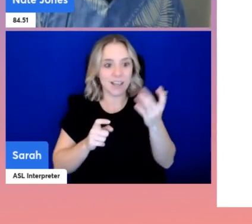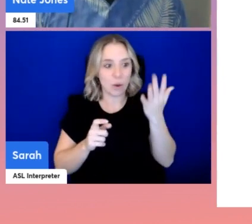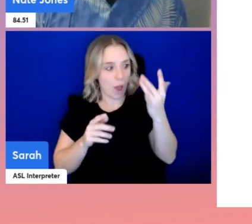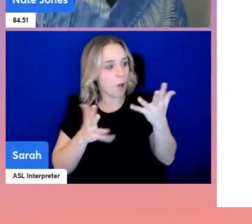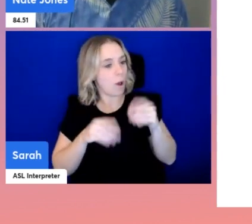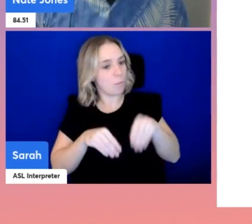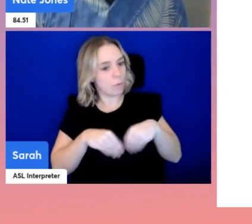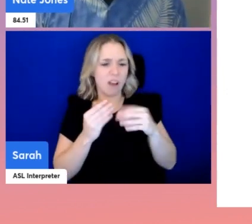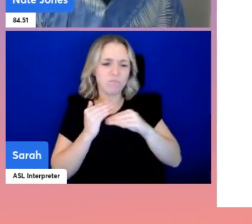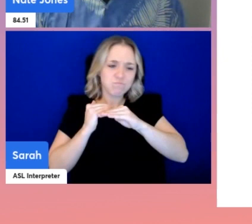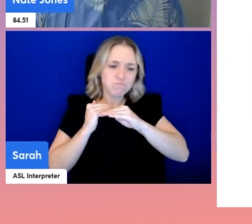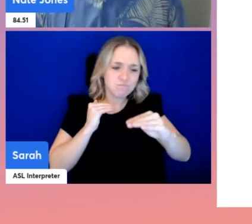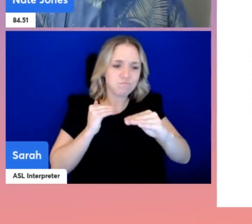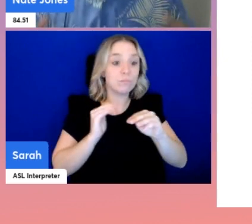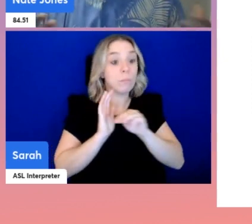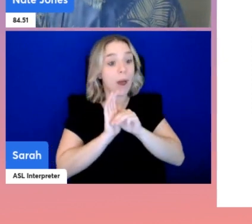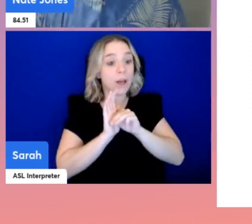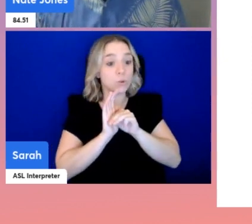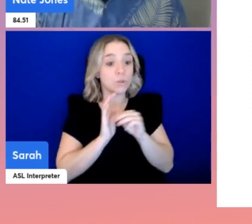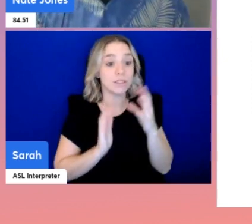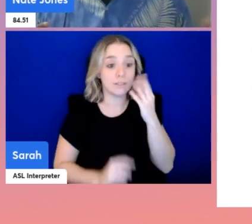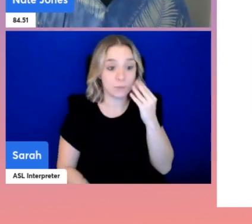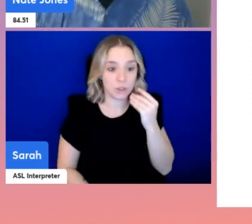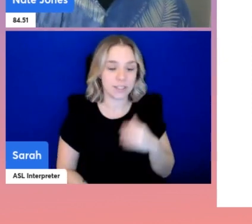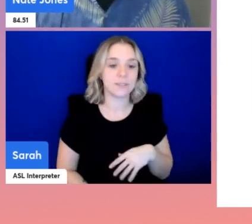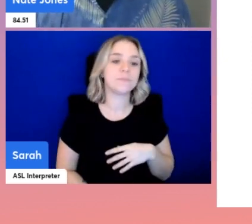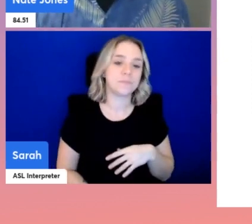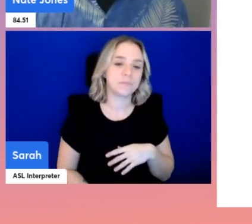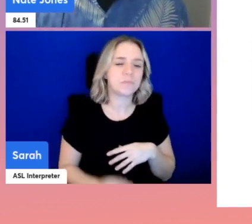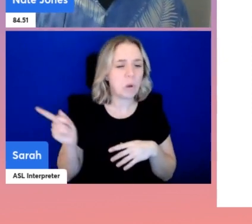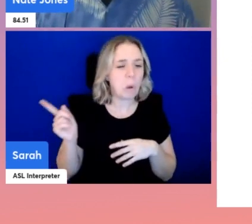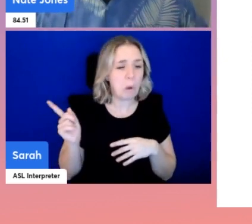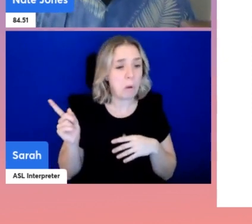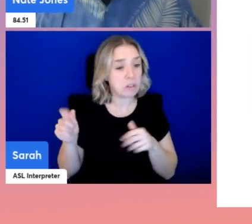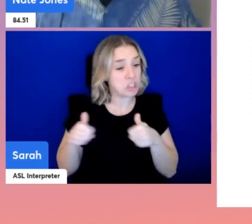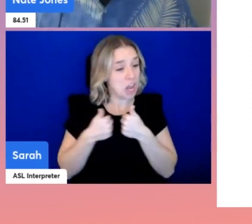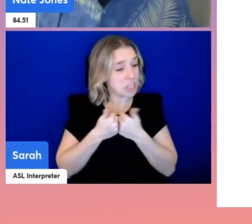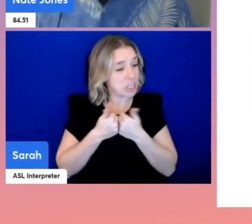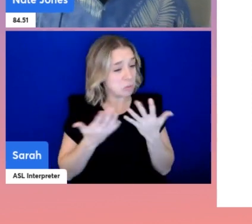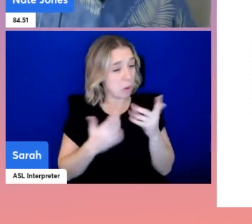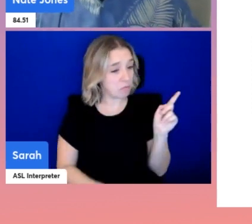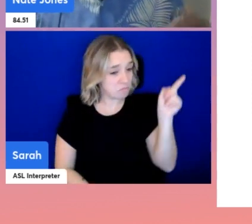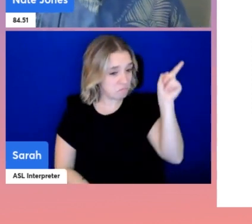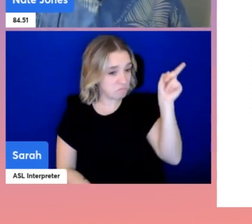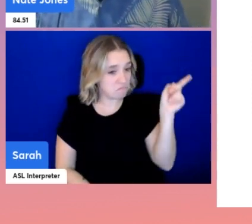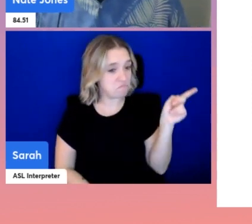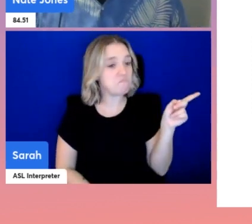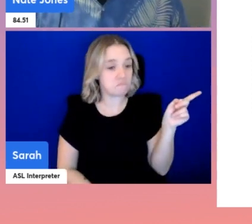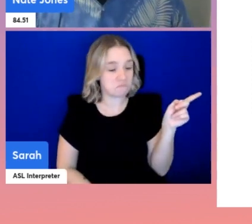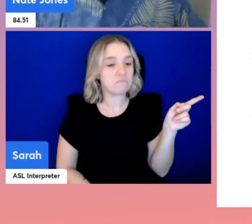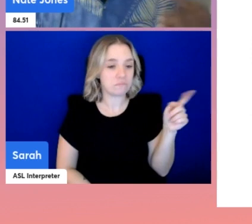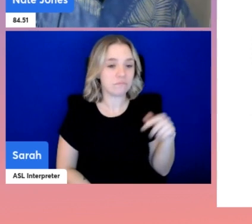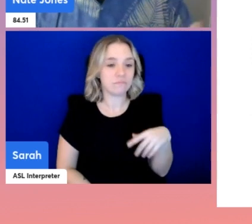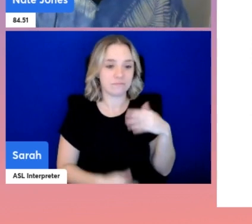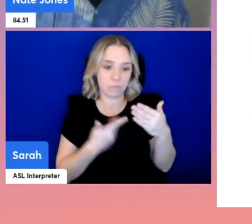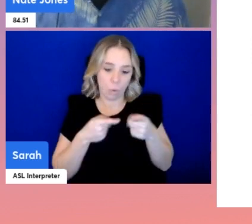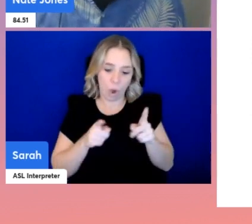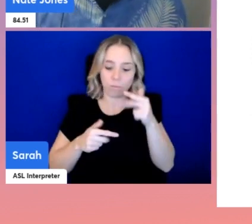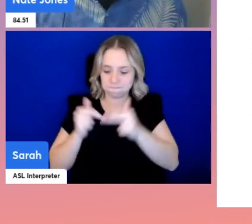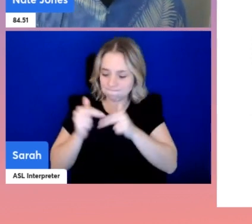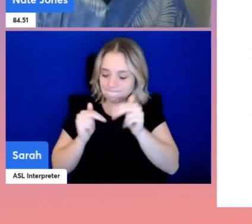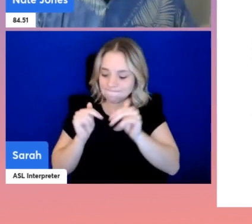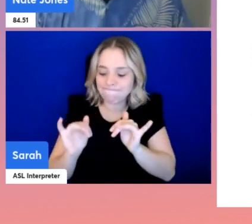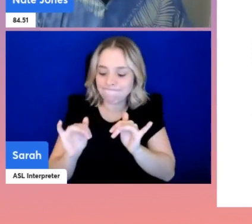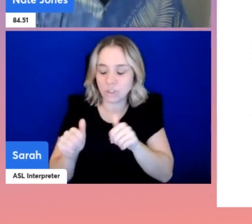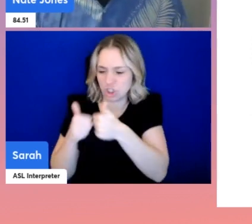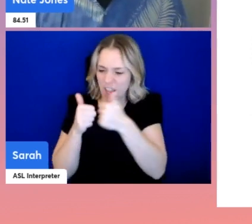experience. So here are a couple of the challenges that we came across as we were building this out and the solutions that we came